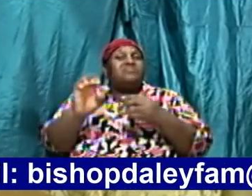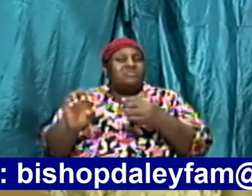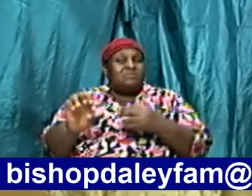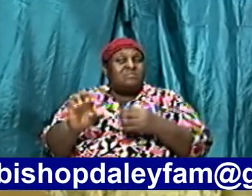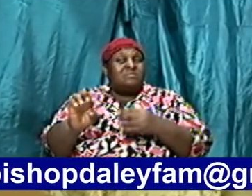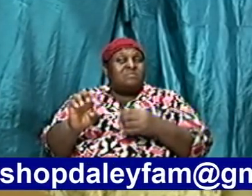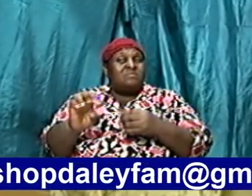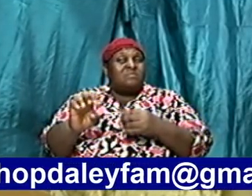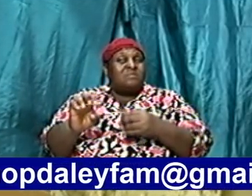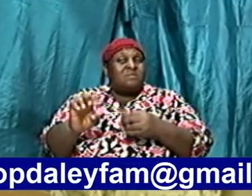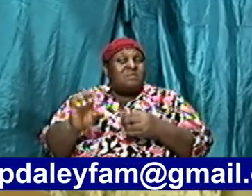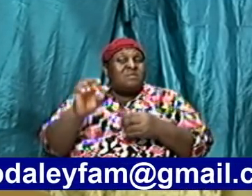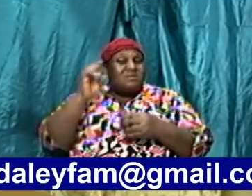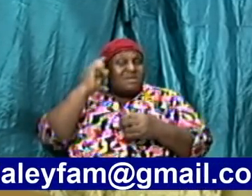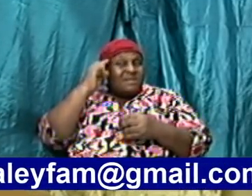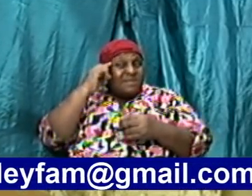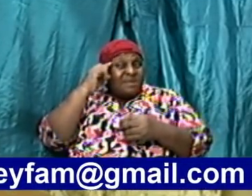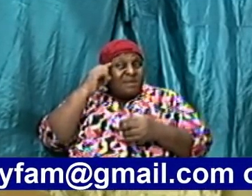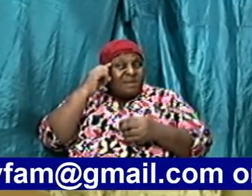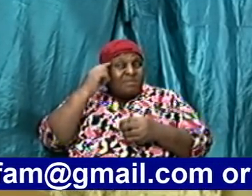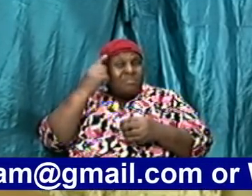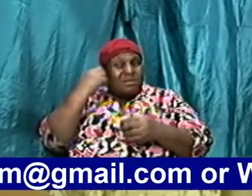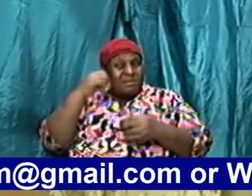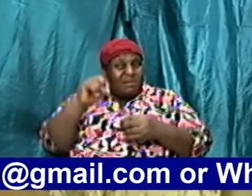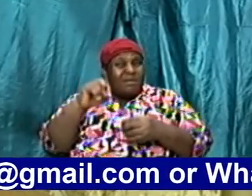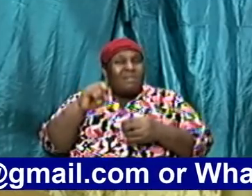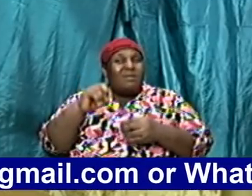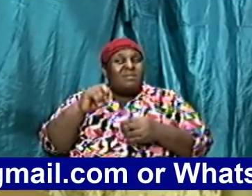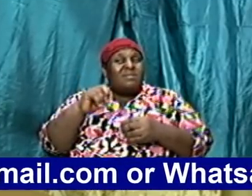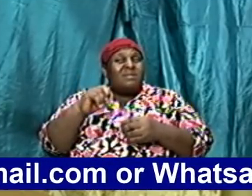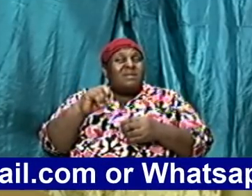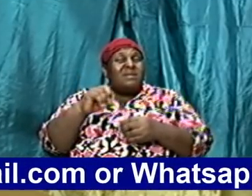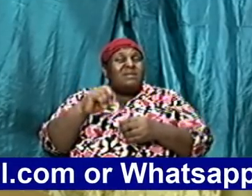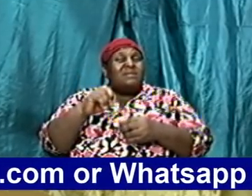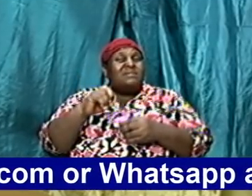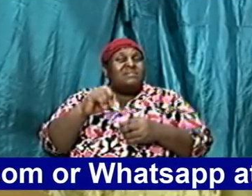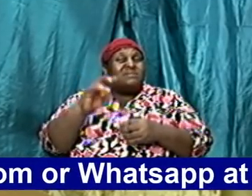You think that they would have said, because it's the Sabbath day, they're not going to circumcise him? No.